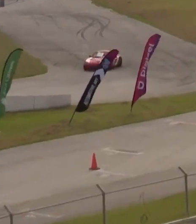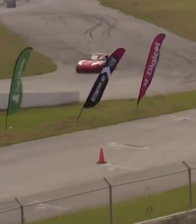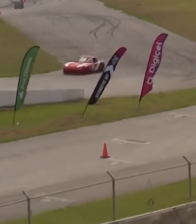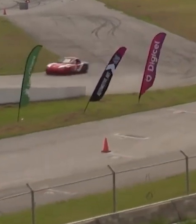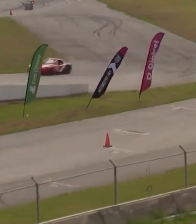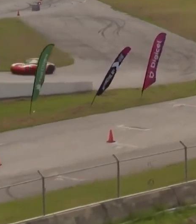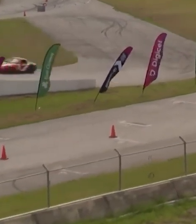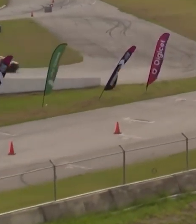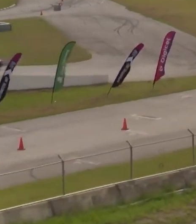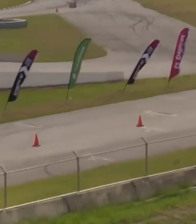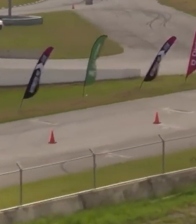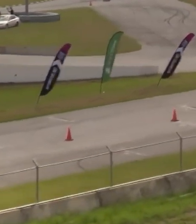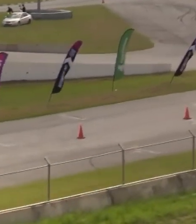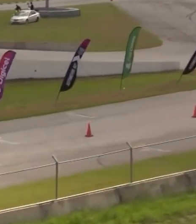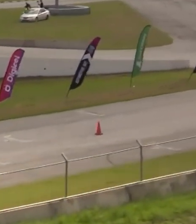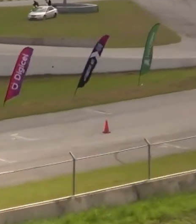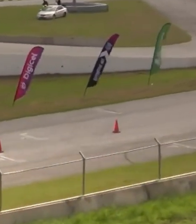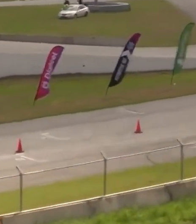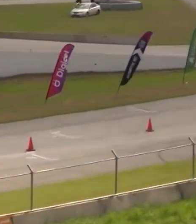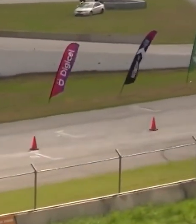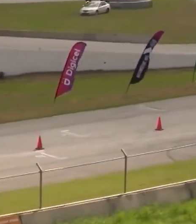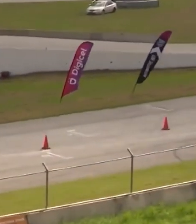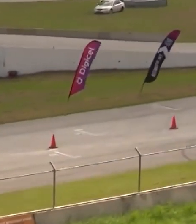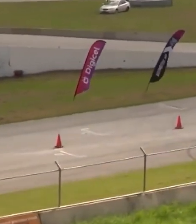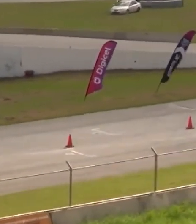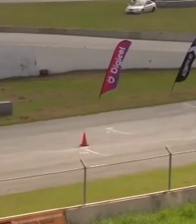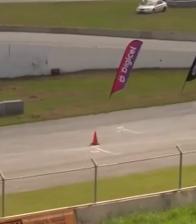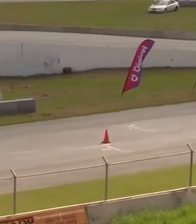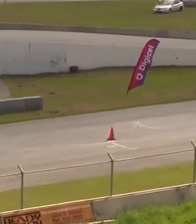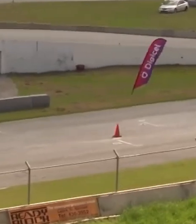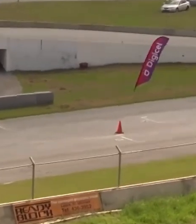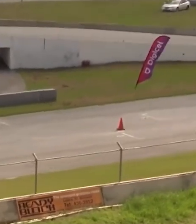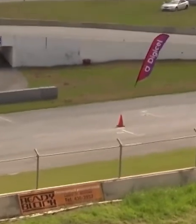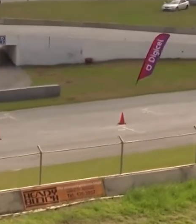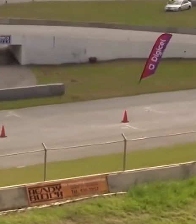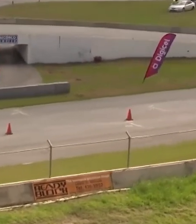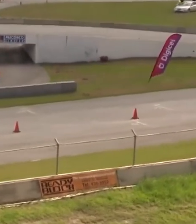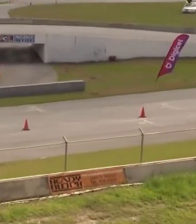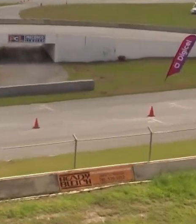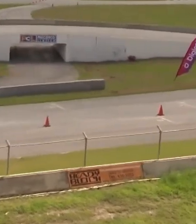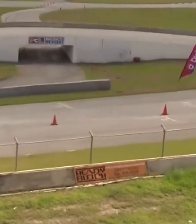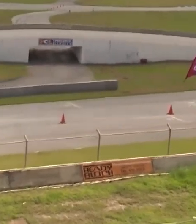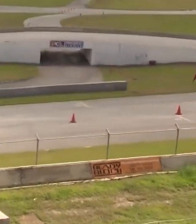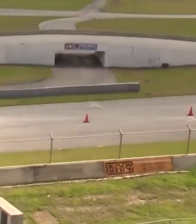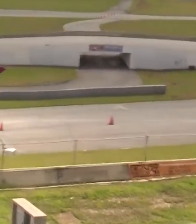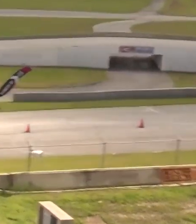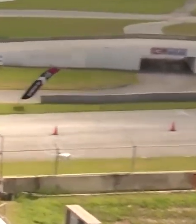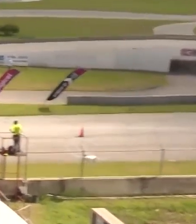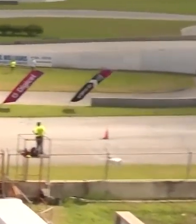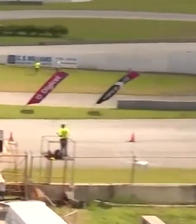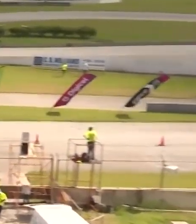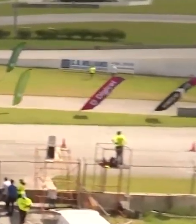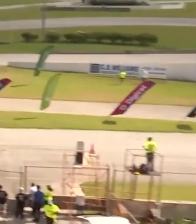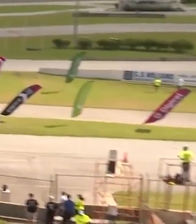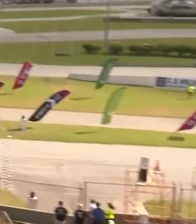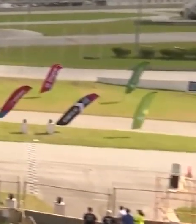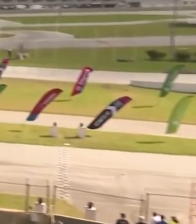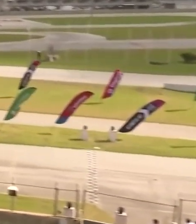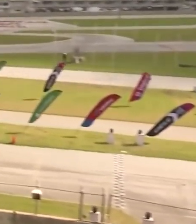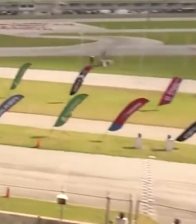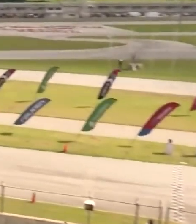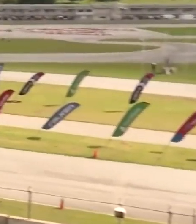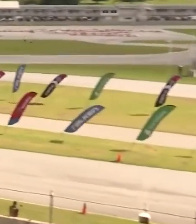circuit. Hospitalis held the advantage in the first lap, which took him over the Preconco Bridge. But later